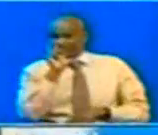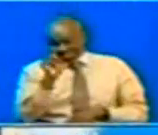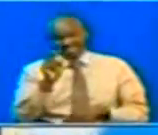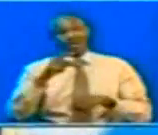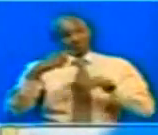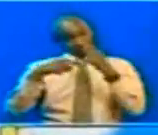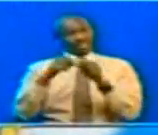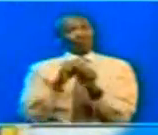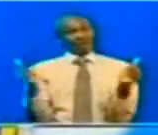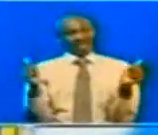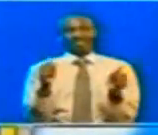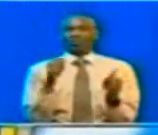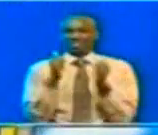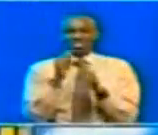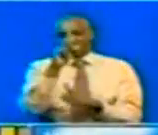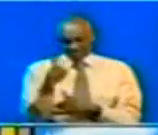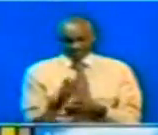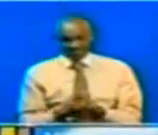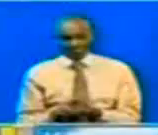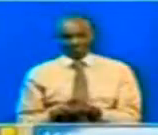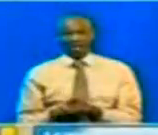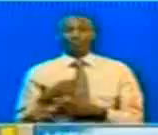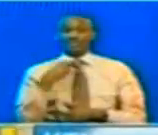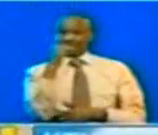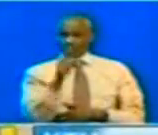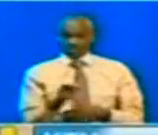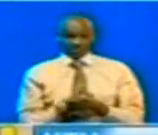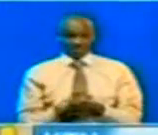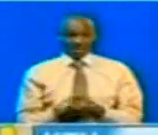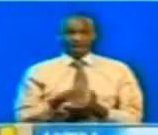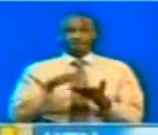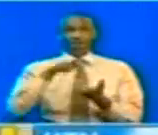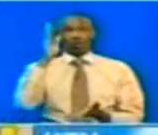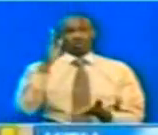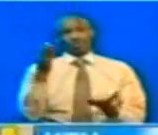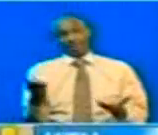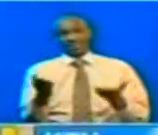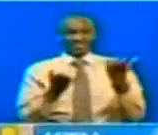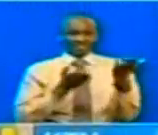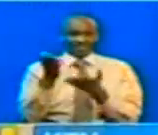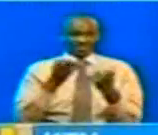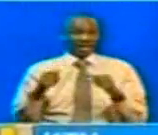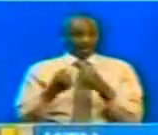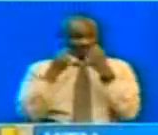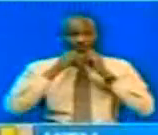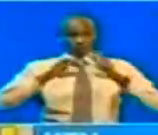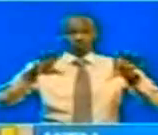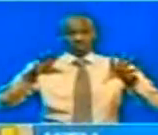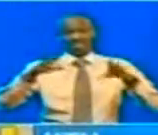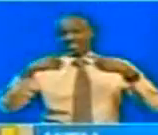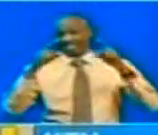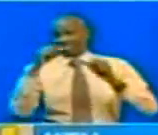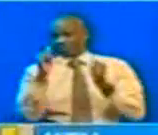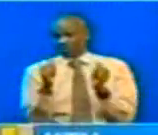of progress in that area? I would say that most of the services that have been devolved have been